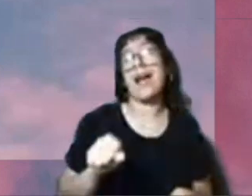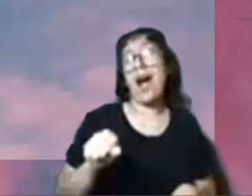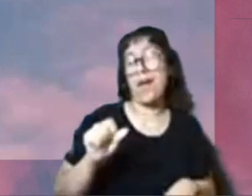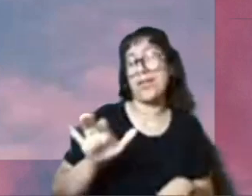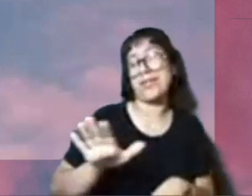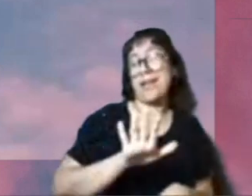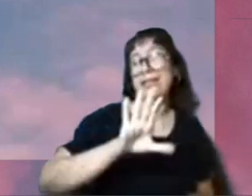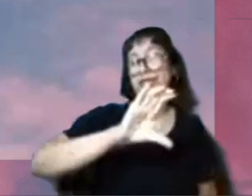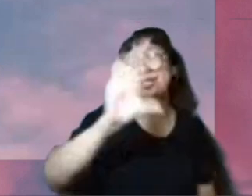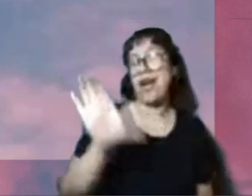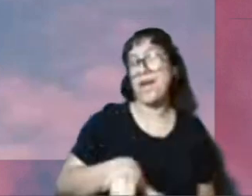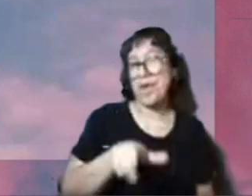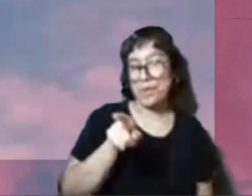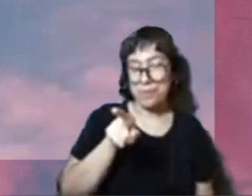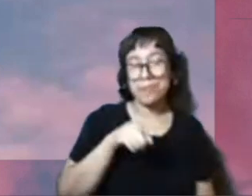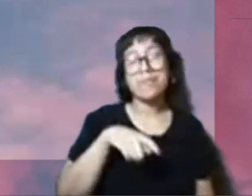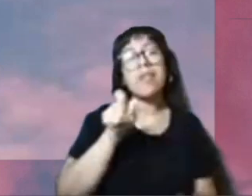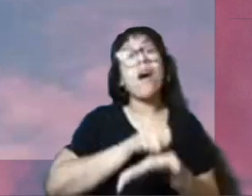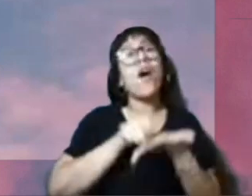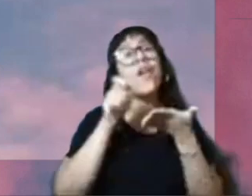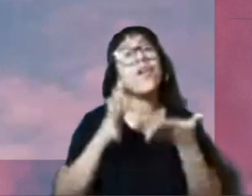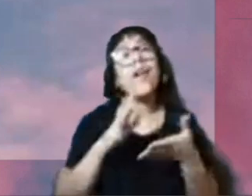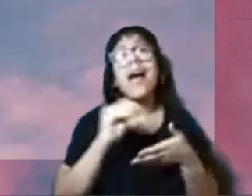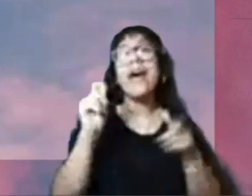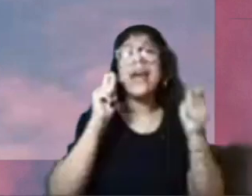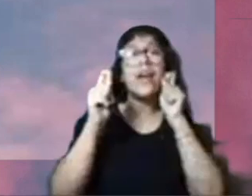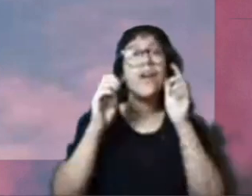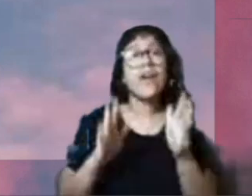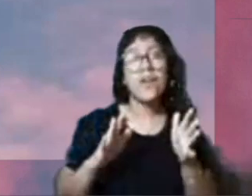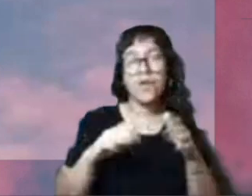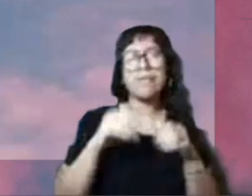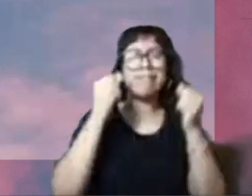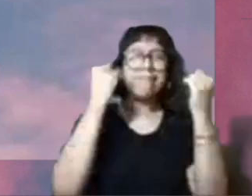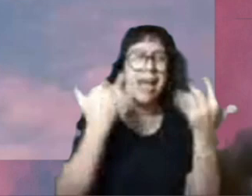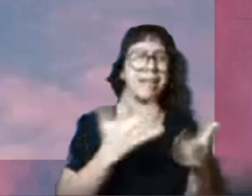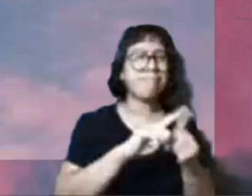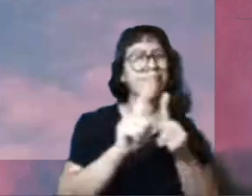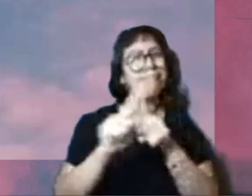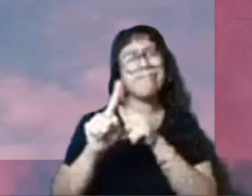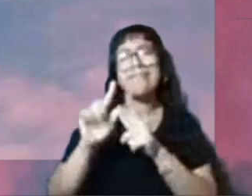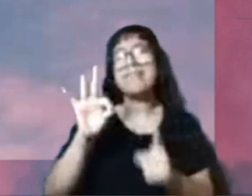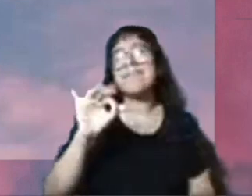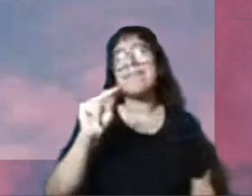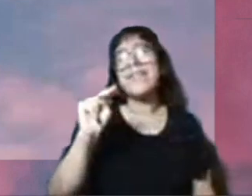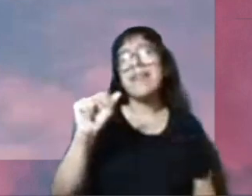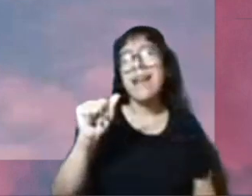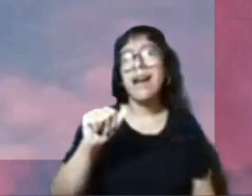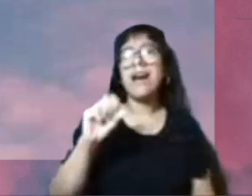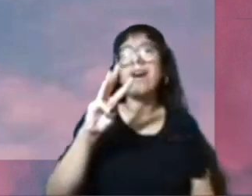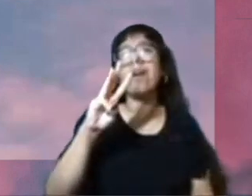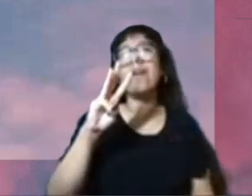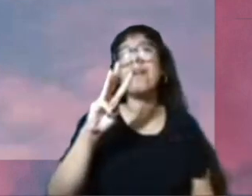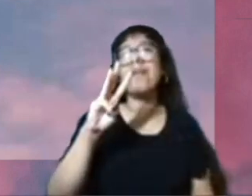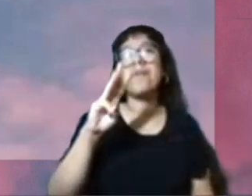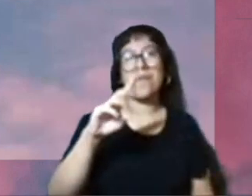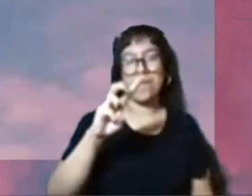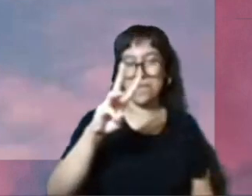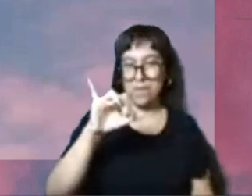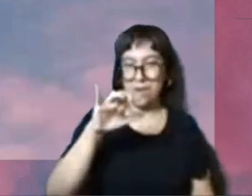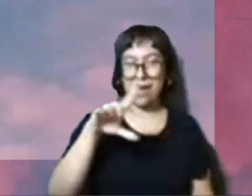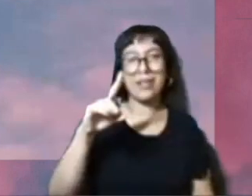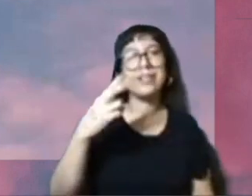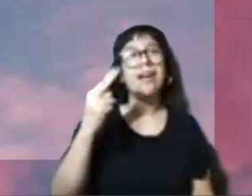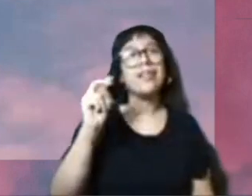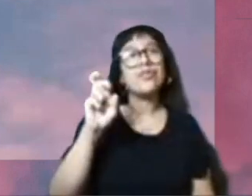Chicago. He is the author and editor of numerous works, including Finna, Wild Hundreds, The Breakbeat